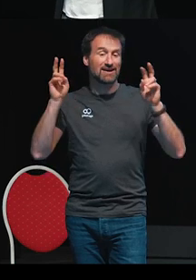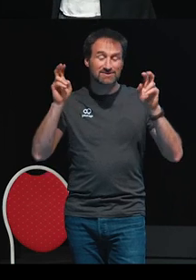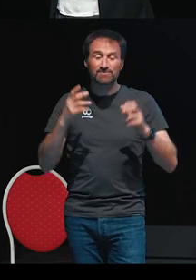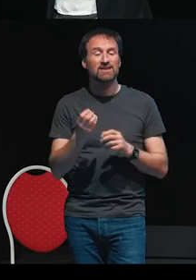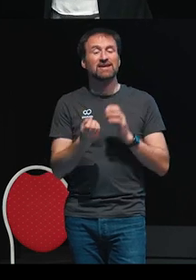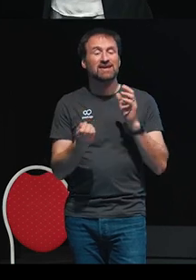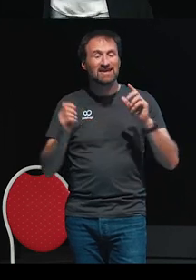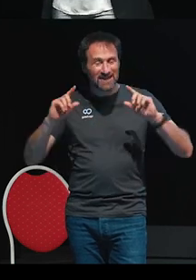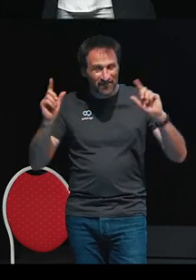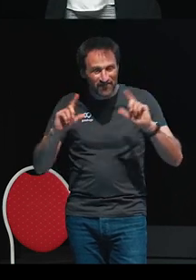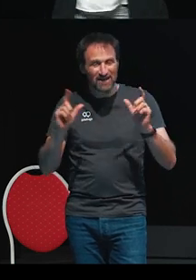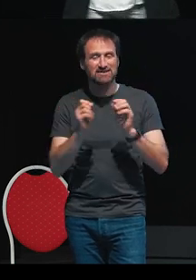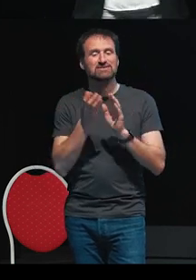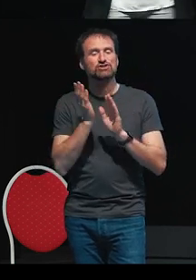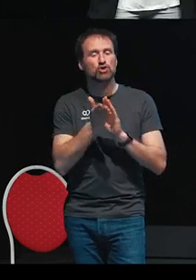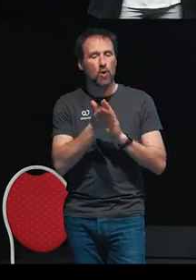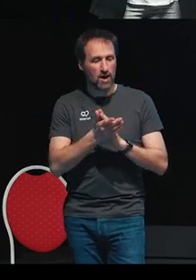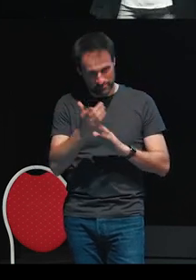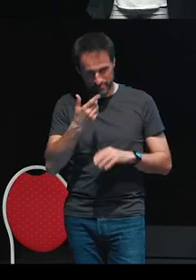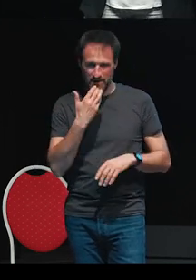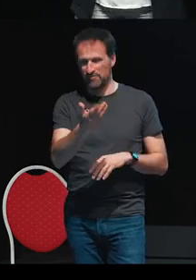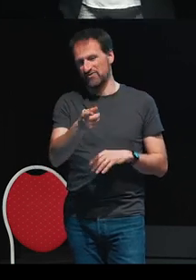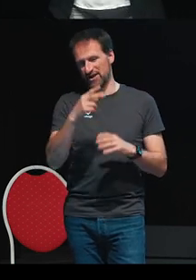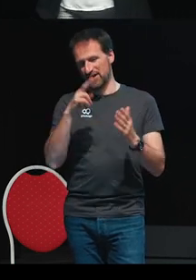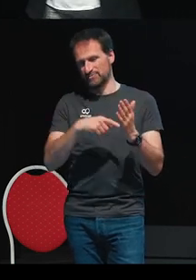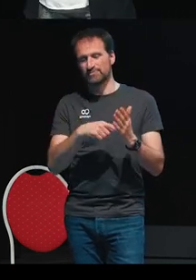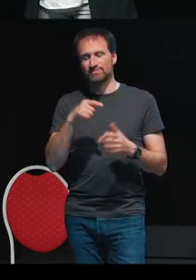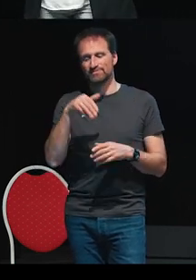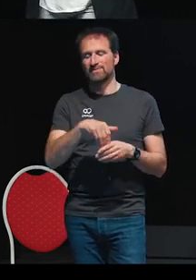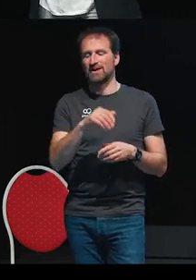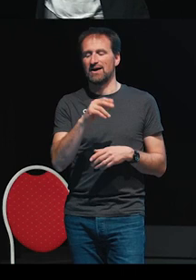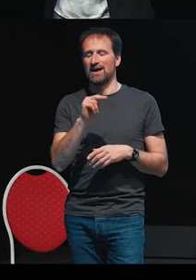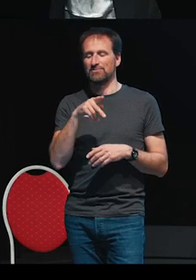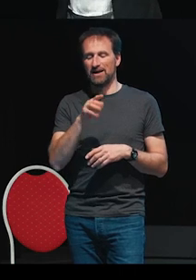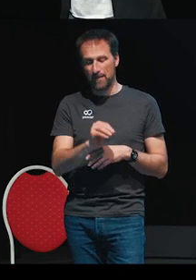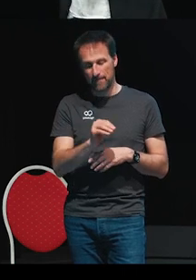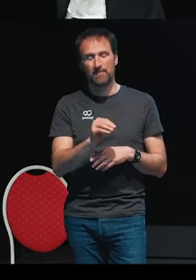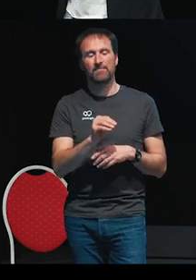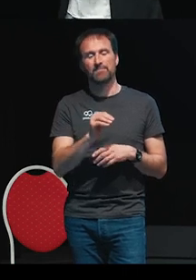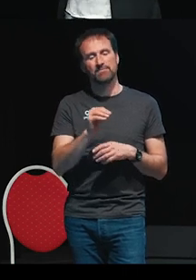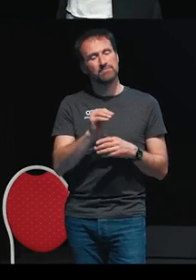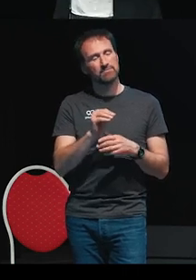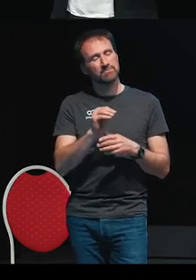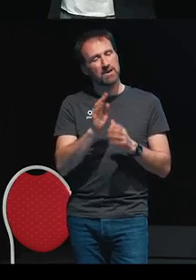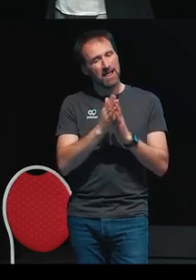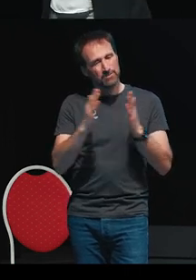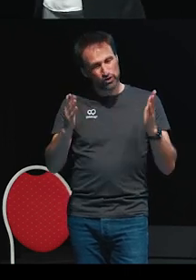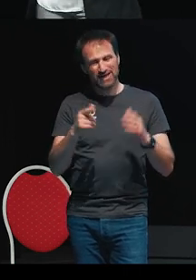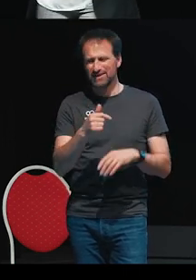EventStore would help you implement event log pattern. It's an NPM nice library